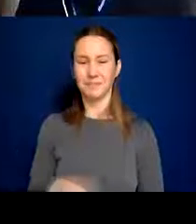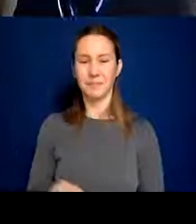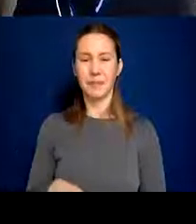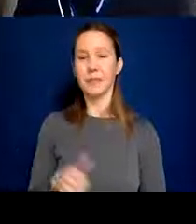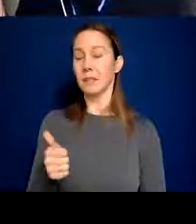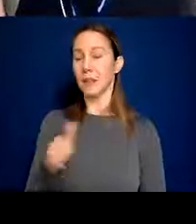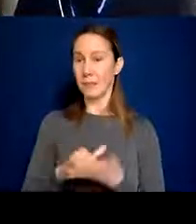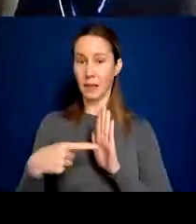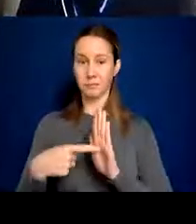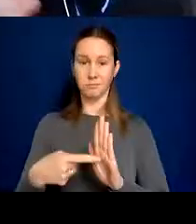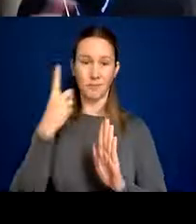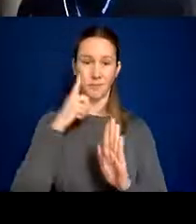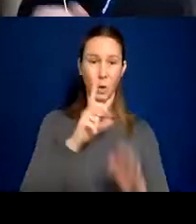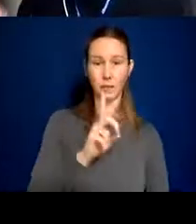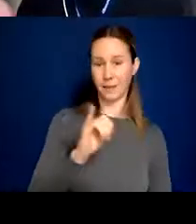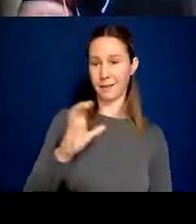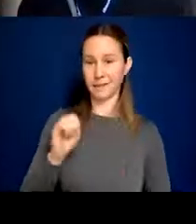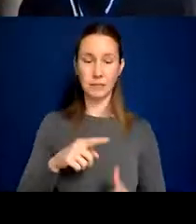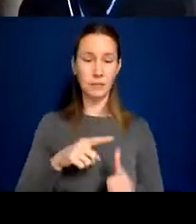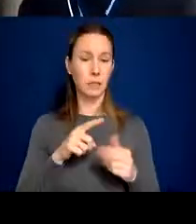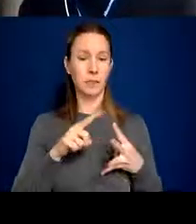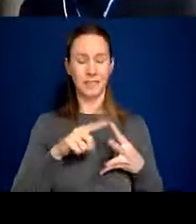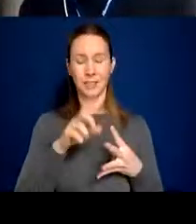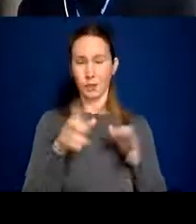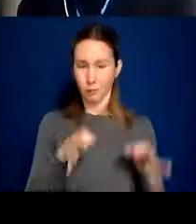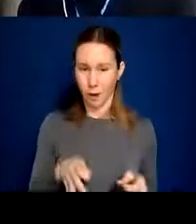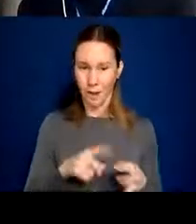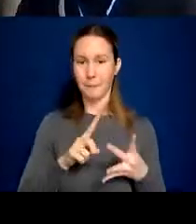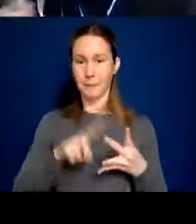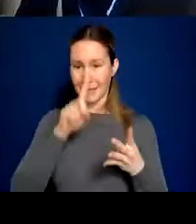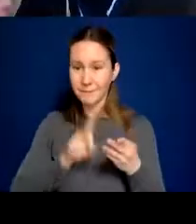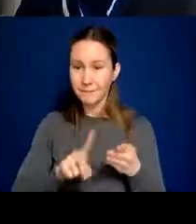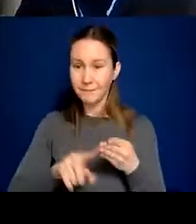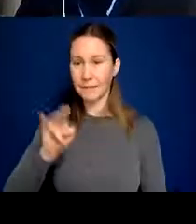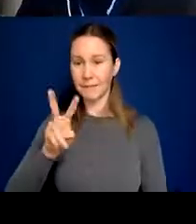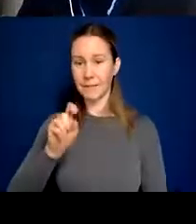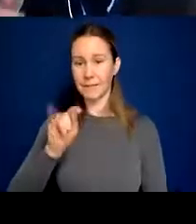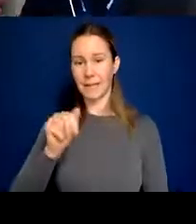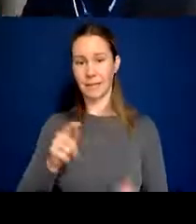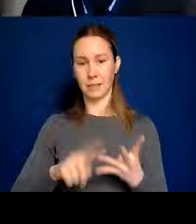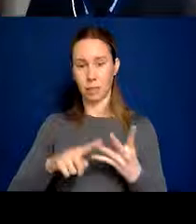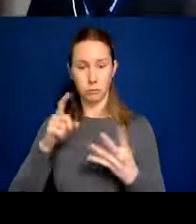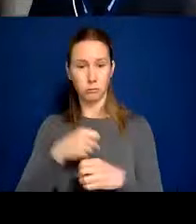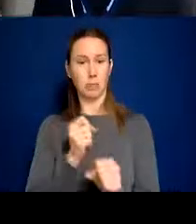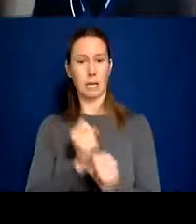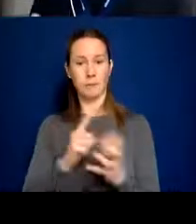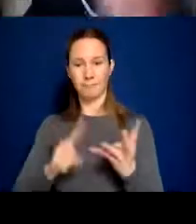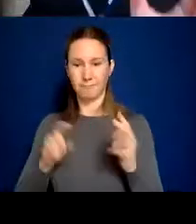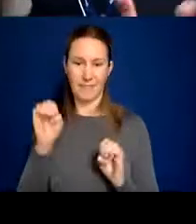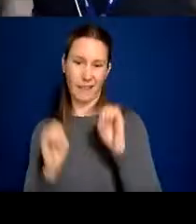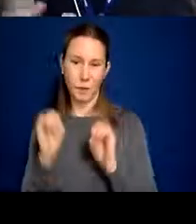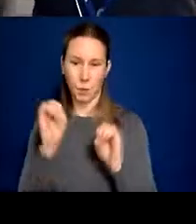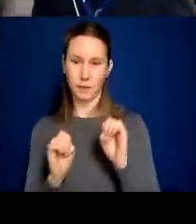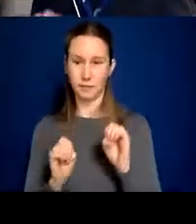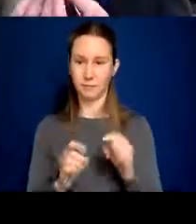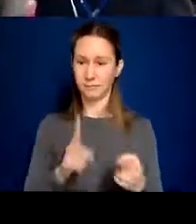acronym: describe, investigate, create, and evaluate. Describe the behavior, as I said before, more than